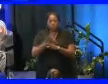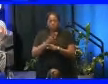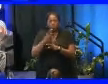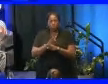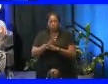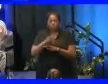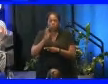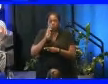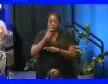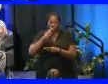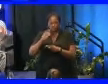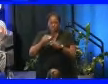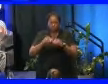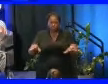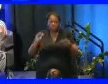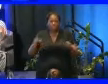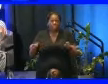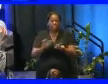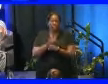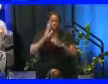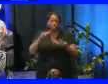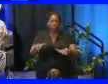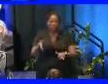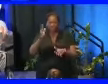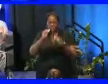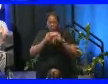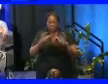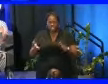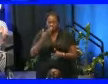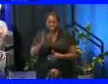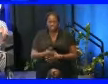is love, we can fill the ocean. So with that, God bless you and thank you.